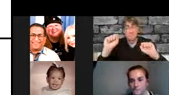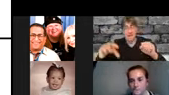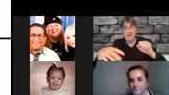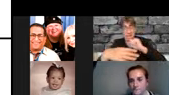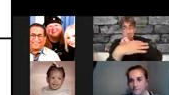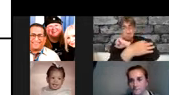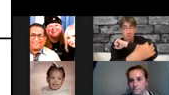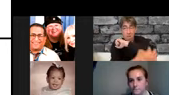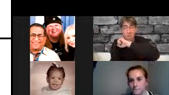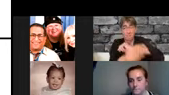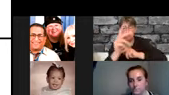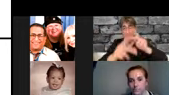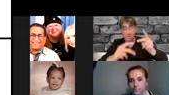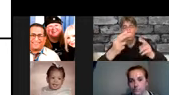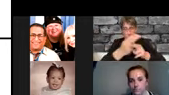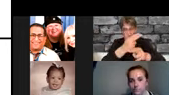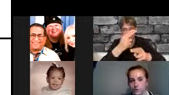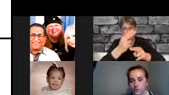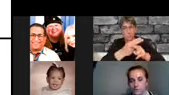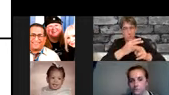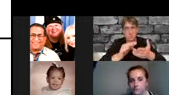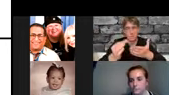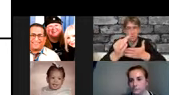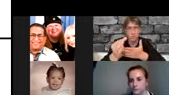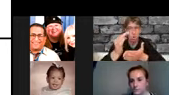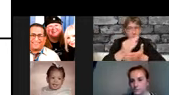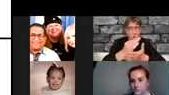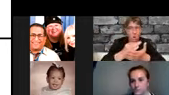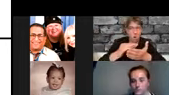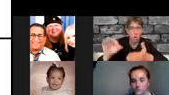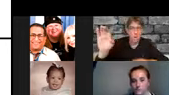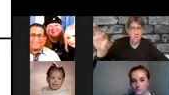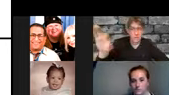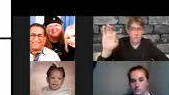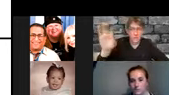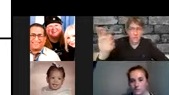utilize coins to ride the buses. Bus fare comes